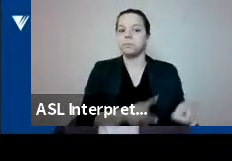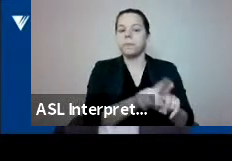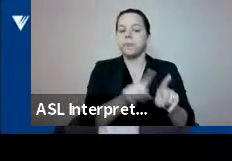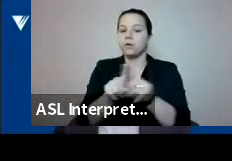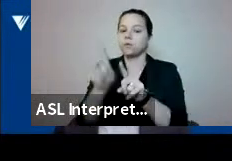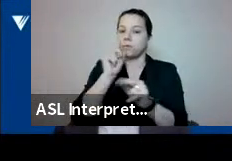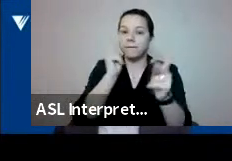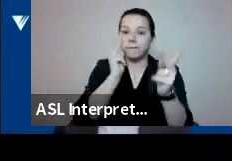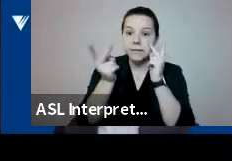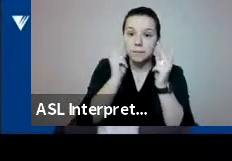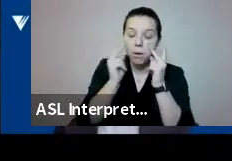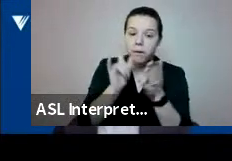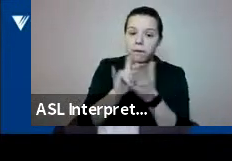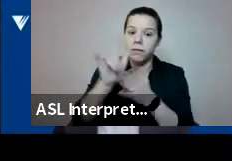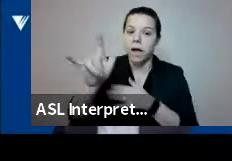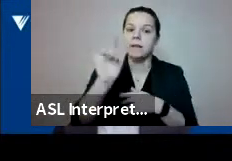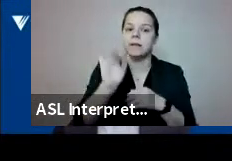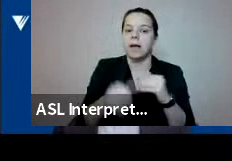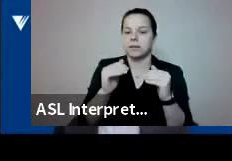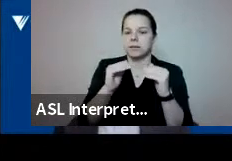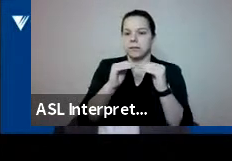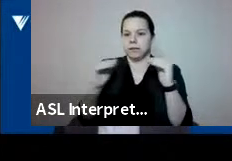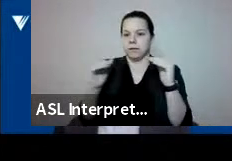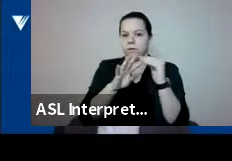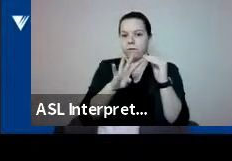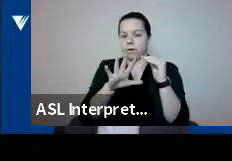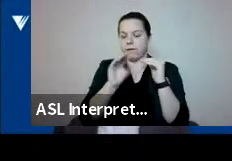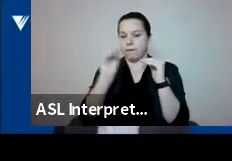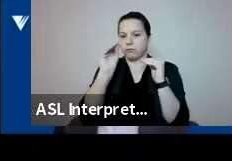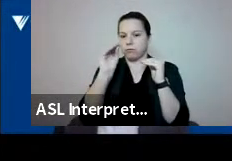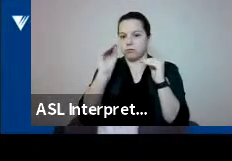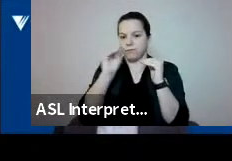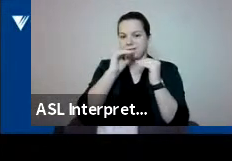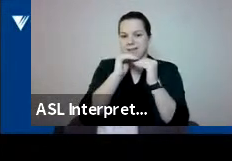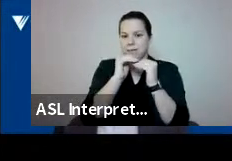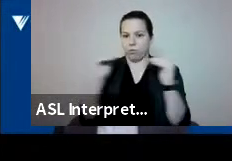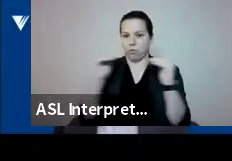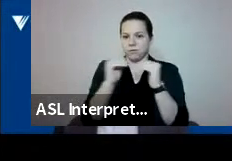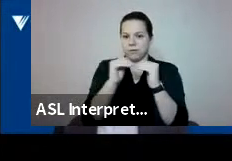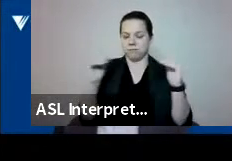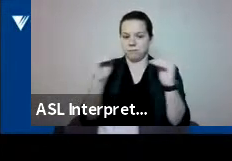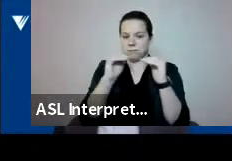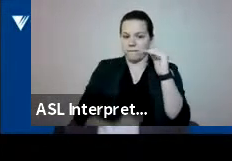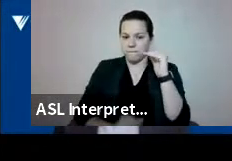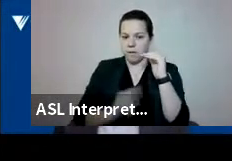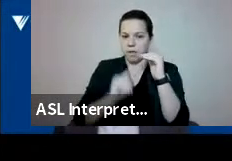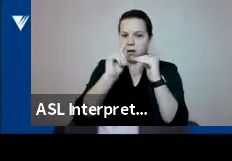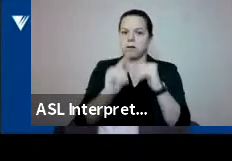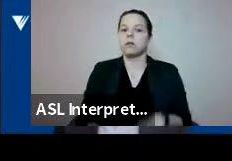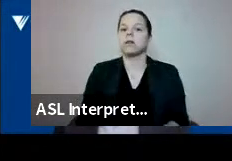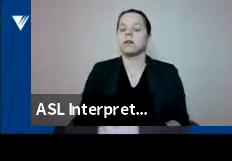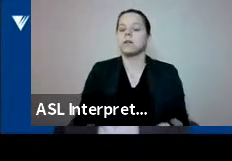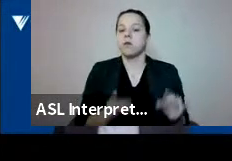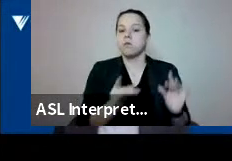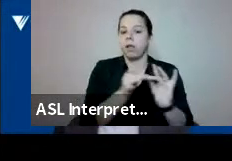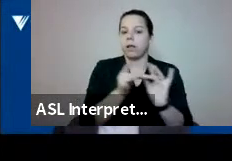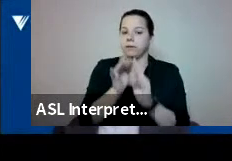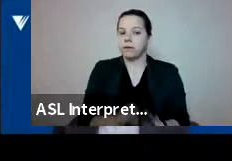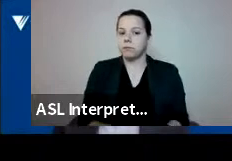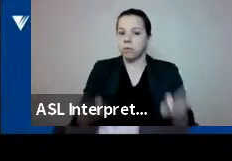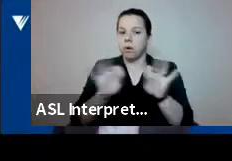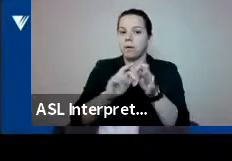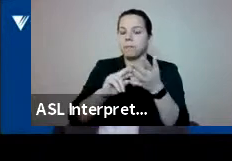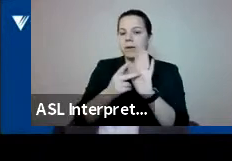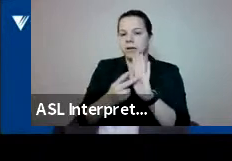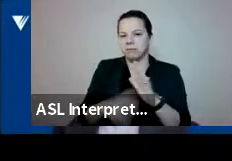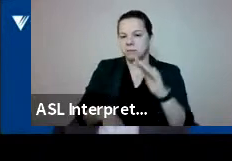the response location. And finally, relatively important flights, defined as flight events contributing up to 1 decibel of the